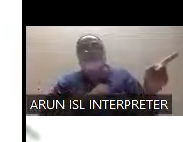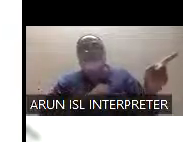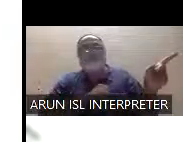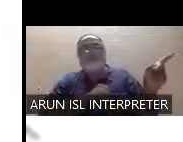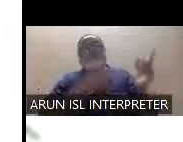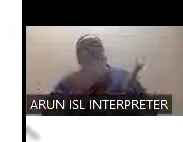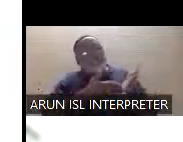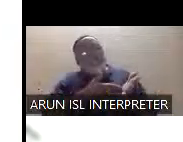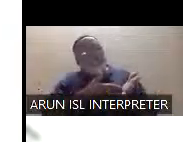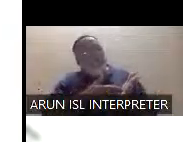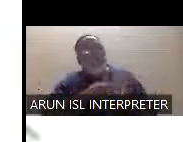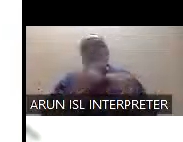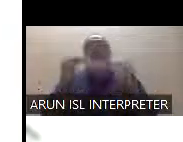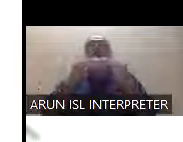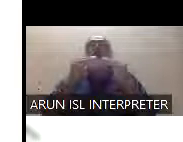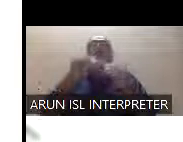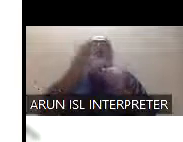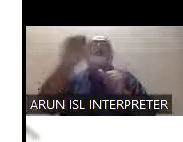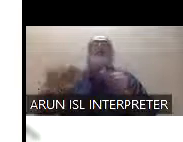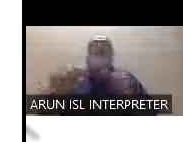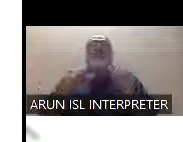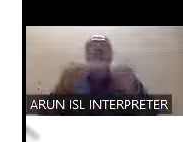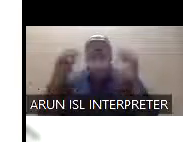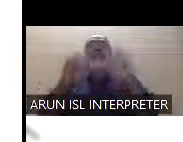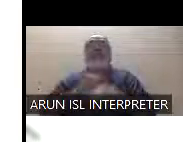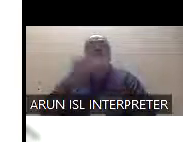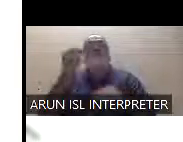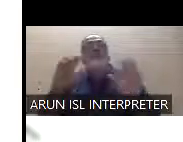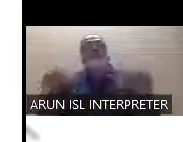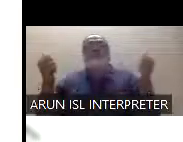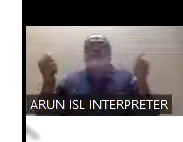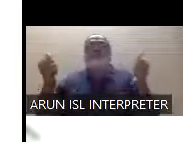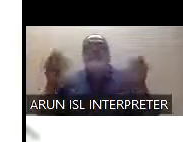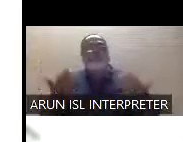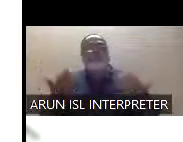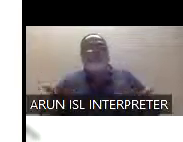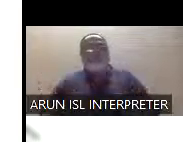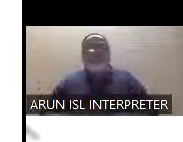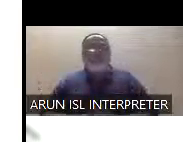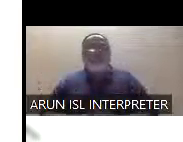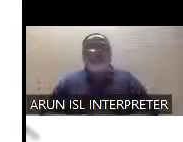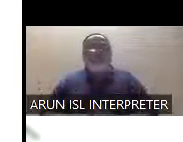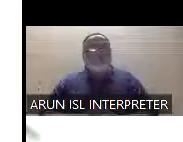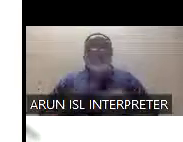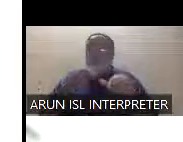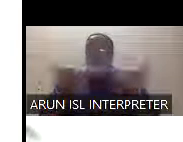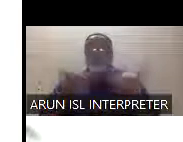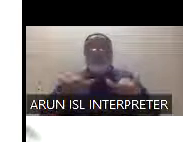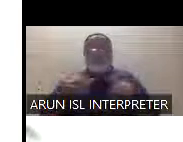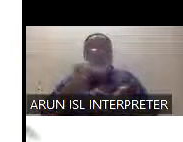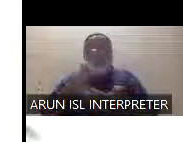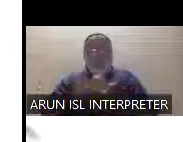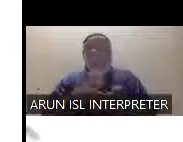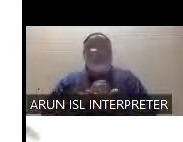disabilities get equal opportunities and have the right to equality. And it is not only about that, it is also about the right to inherent dignity of